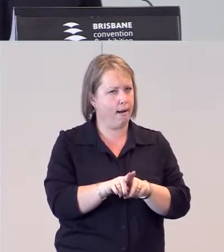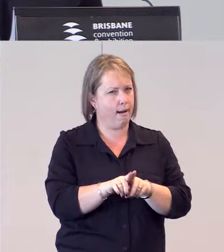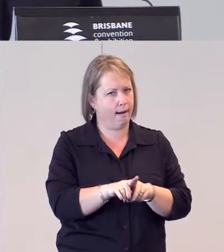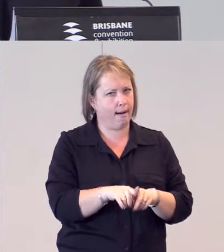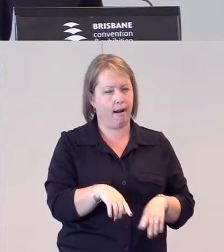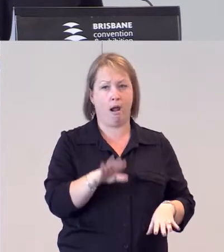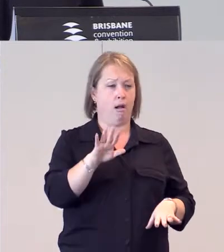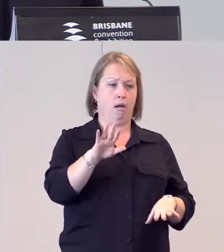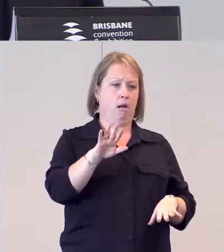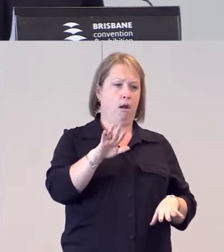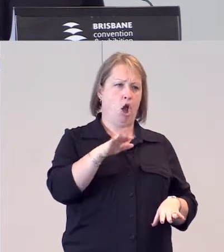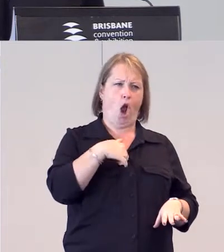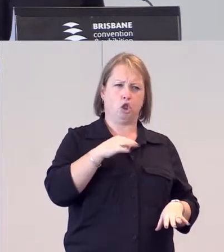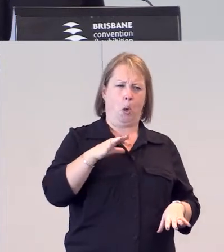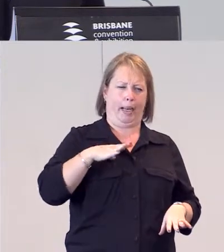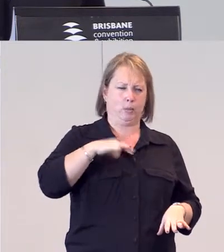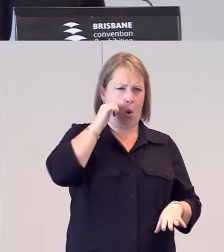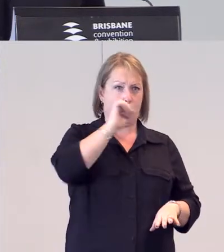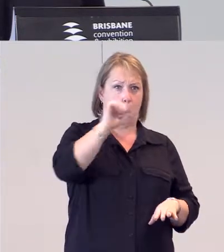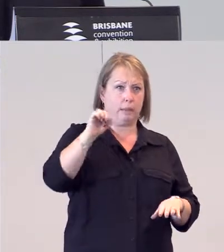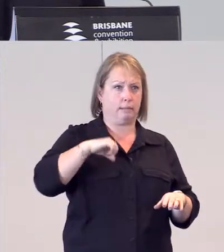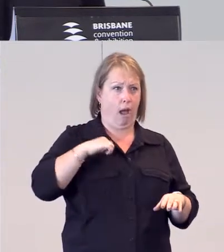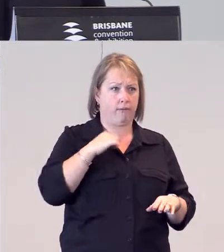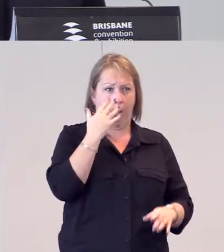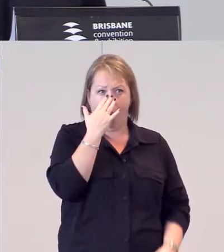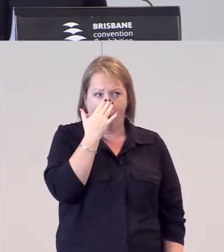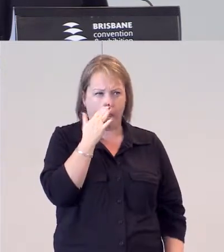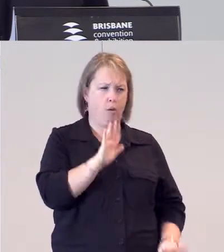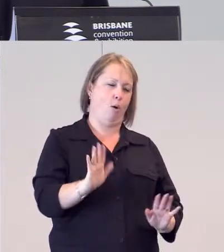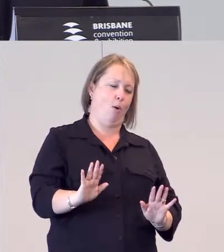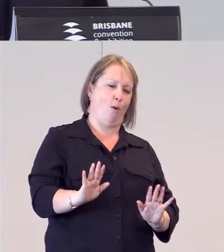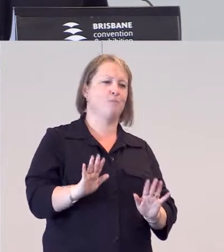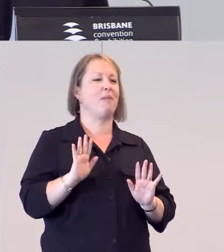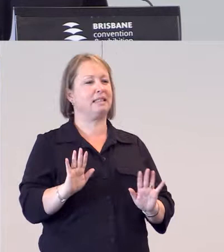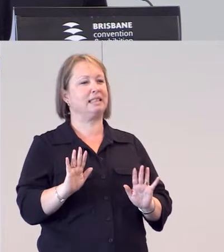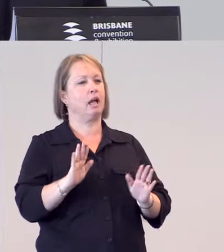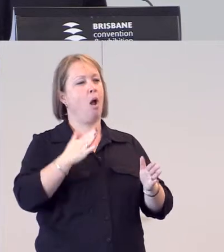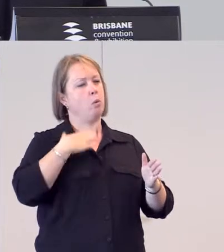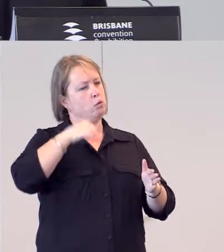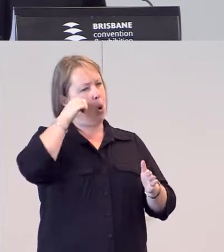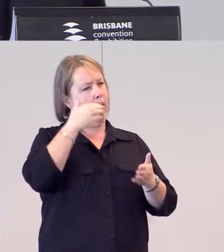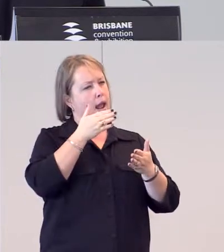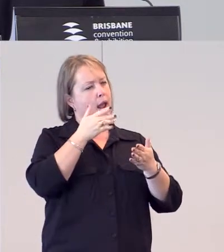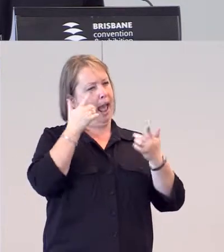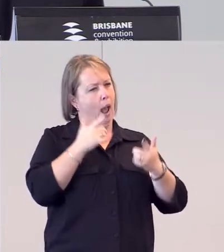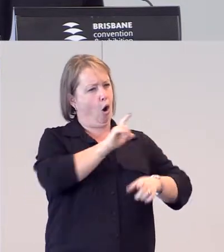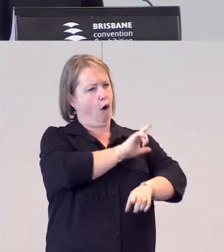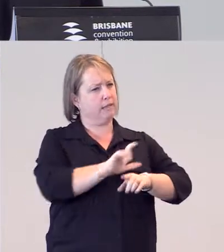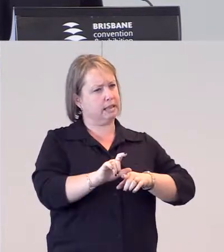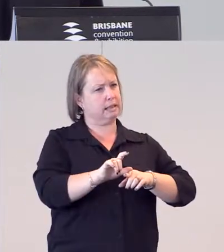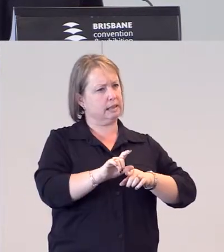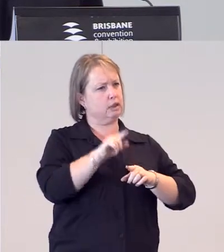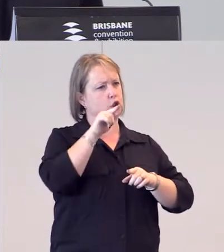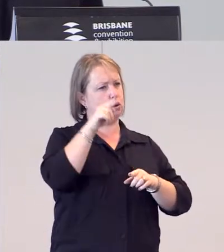don't want to find out how old your staff are or anything like that, what I'm really wanting to find out is how confident would you be that you would be able